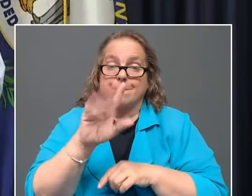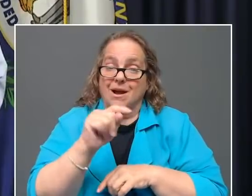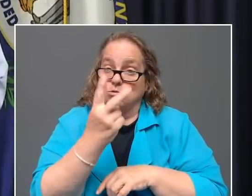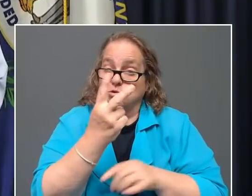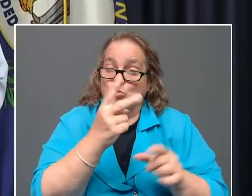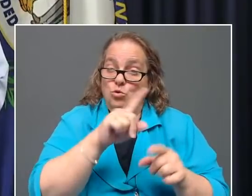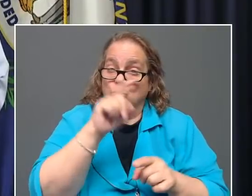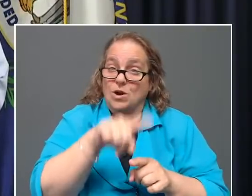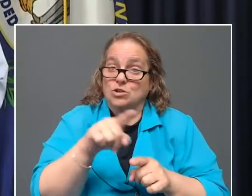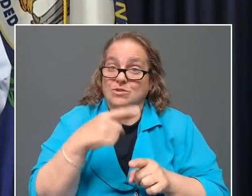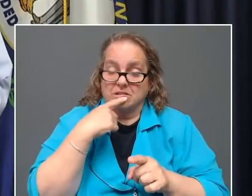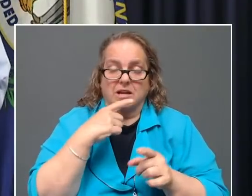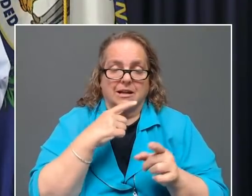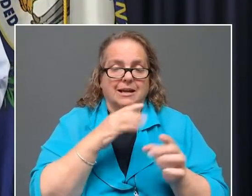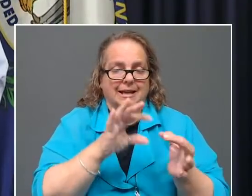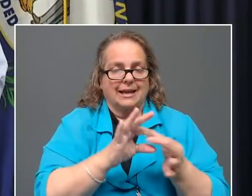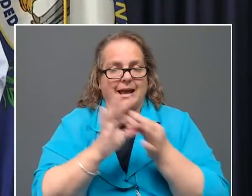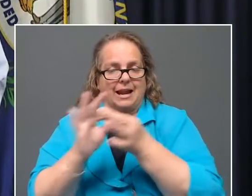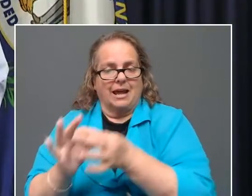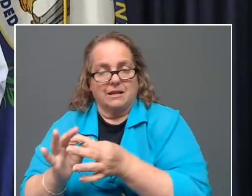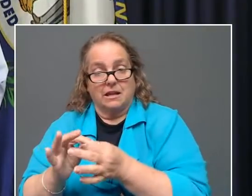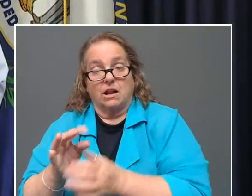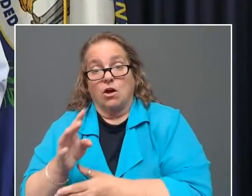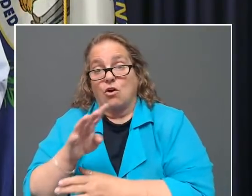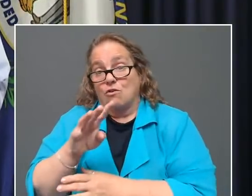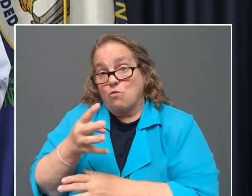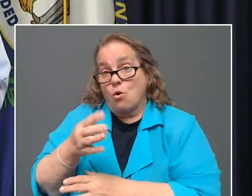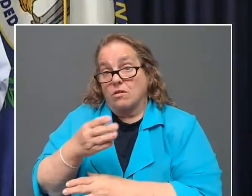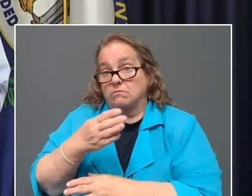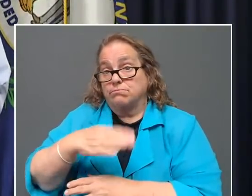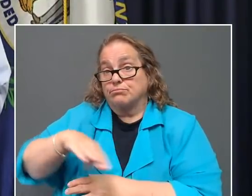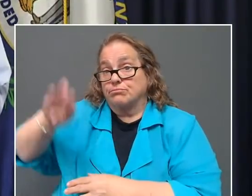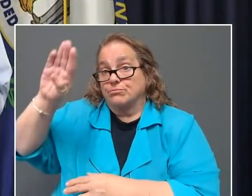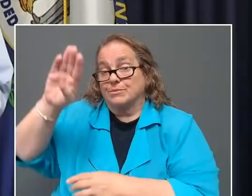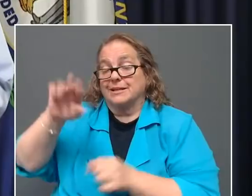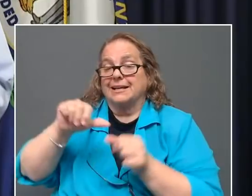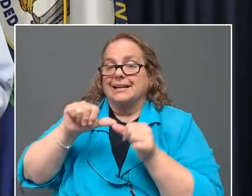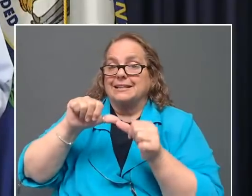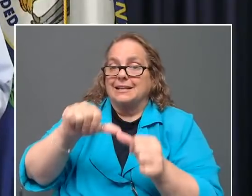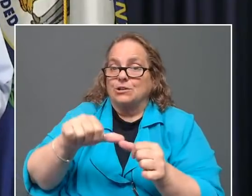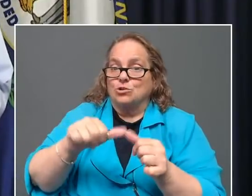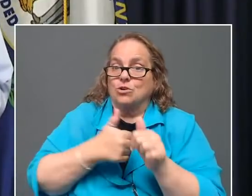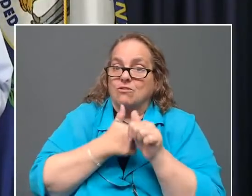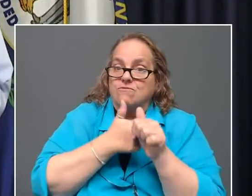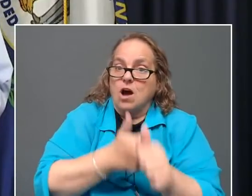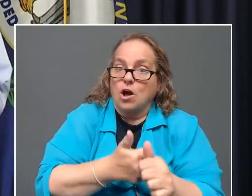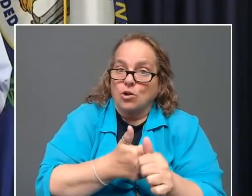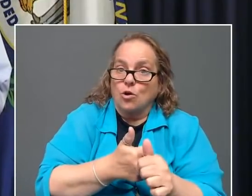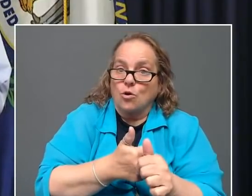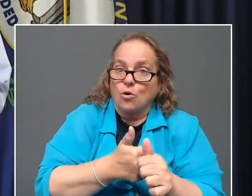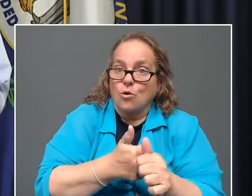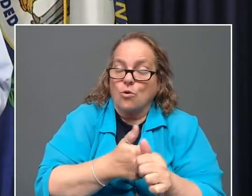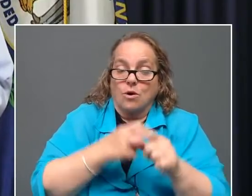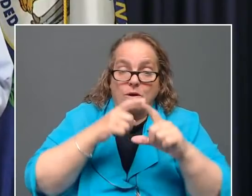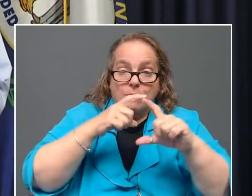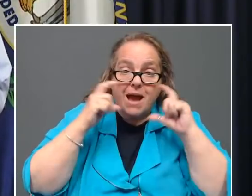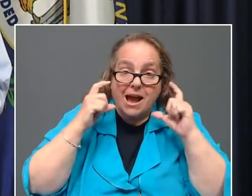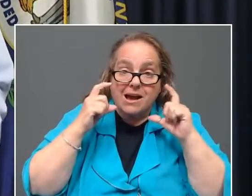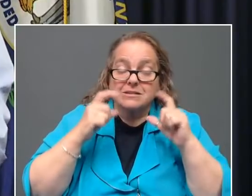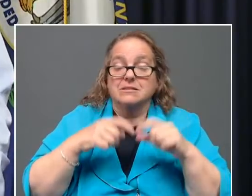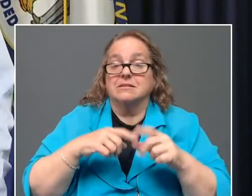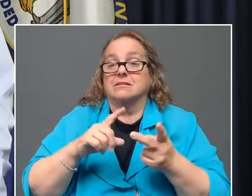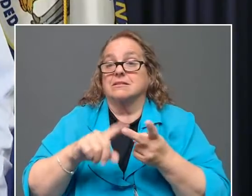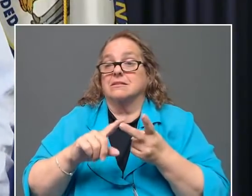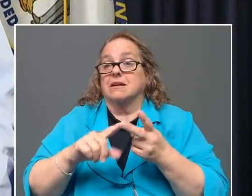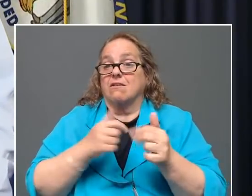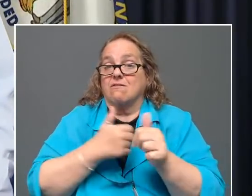have a fourth surge depends on continuing to follow guidance and wearing a mask in public, doing all the right things. And number two, how